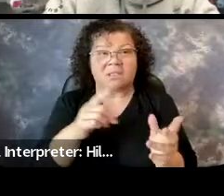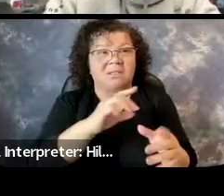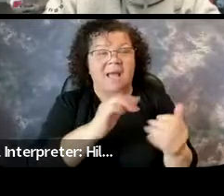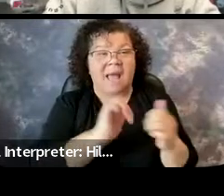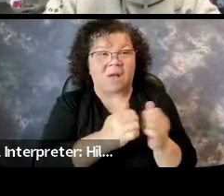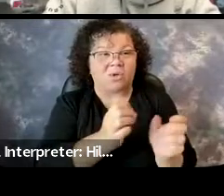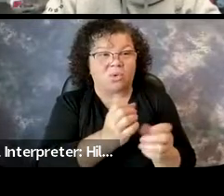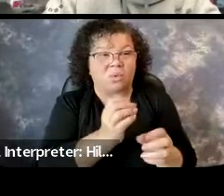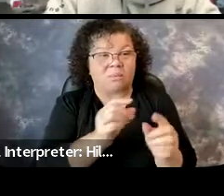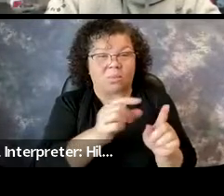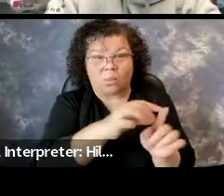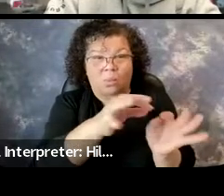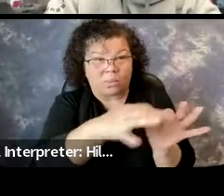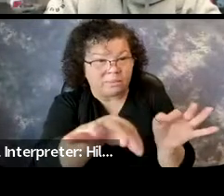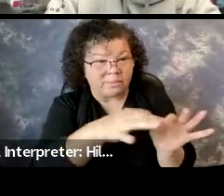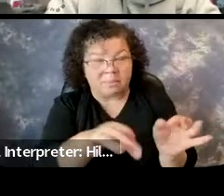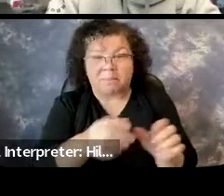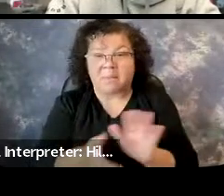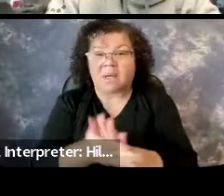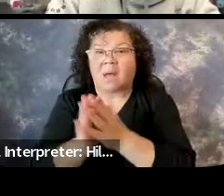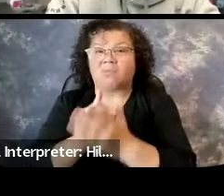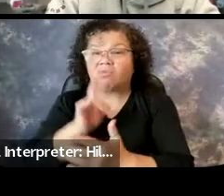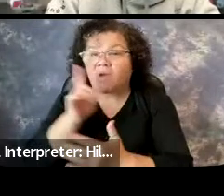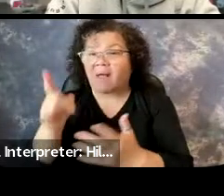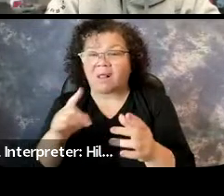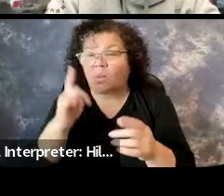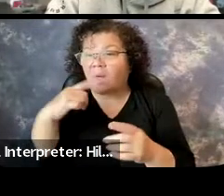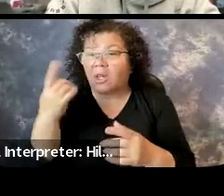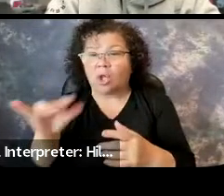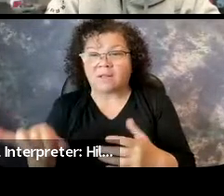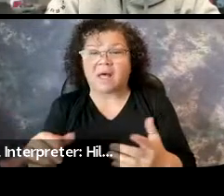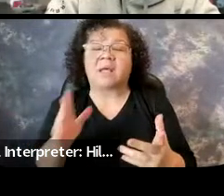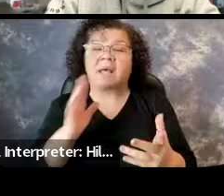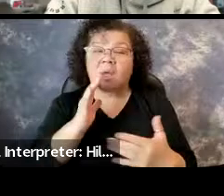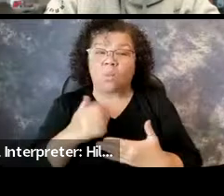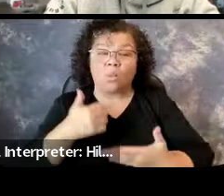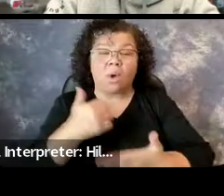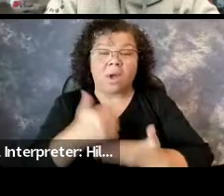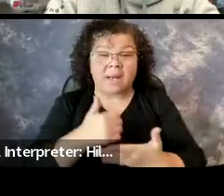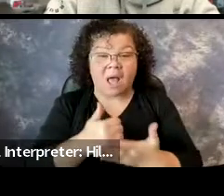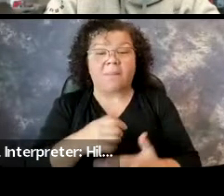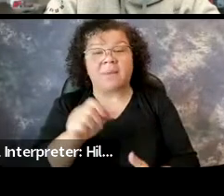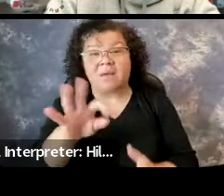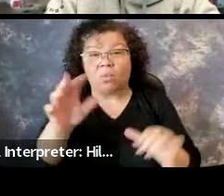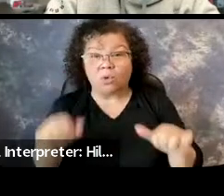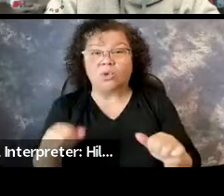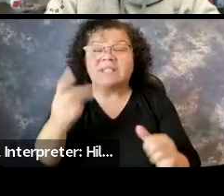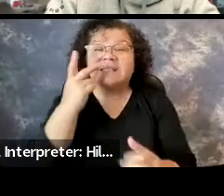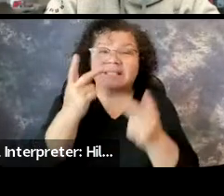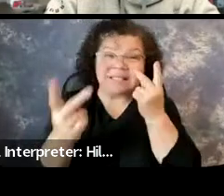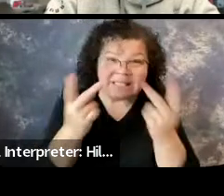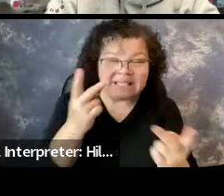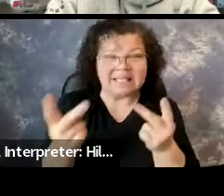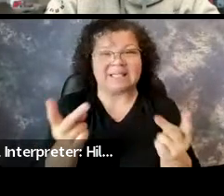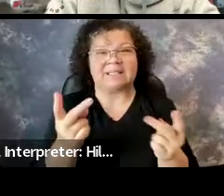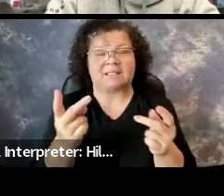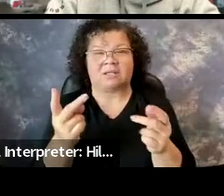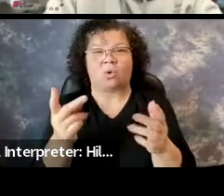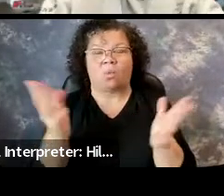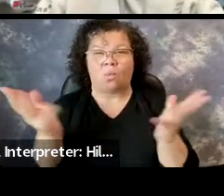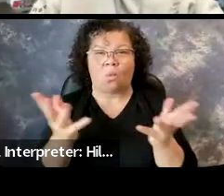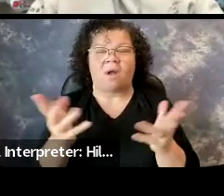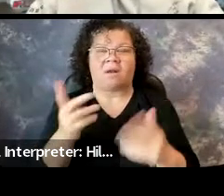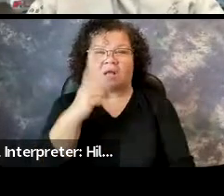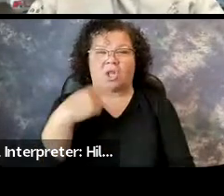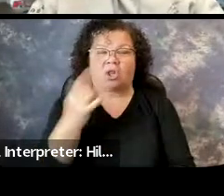want to repeat what I said before. It would help if we could see really what they're going to look